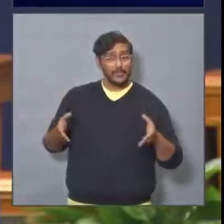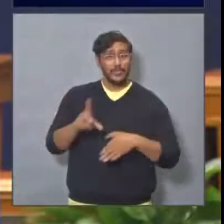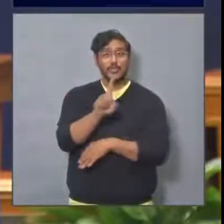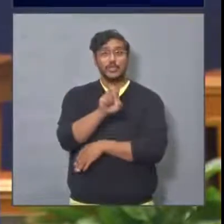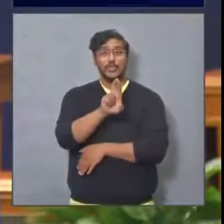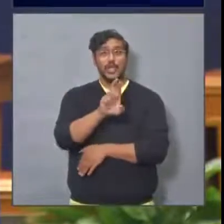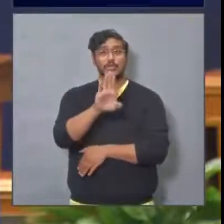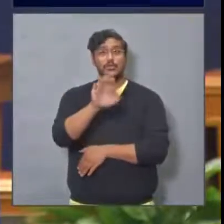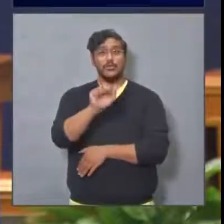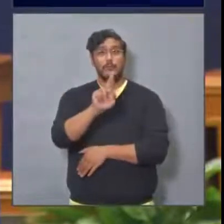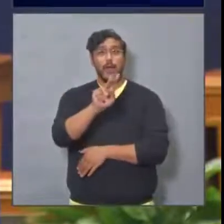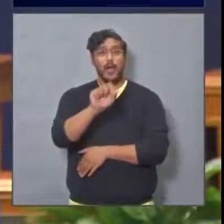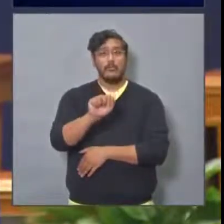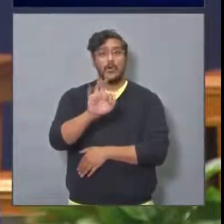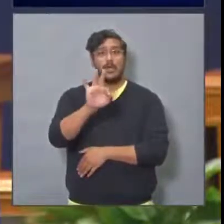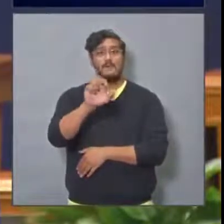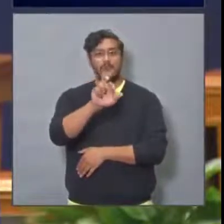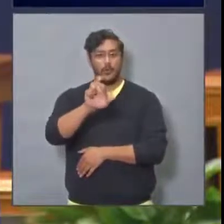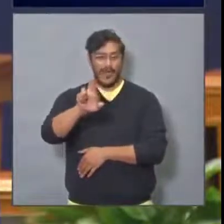Ferrer.